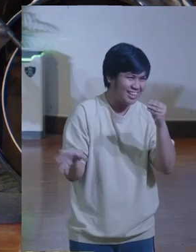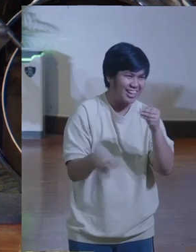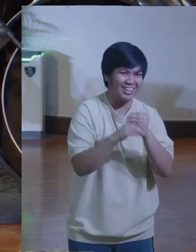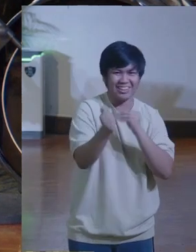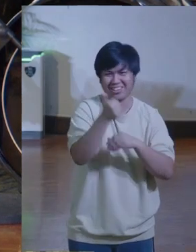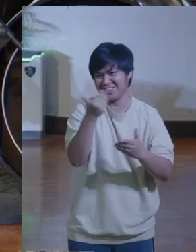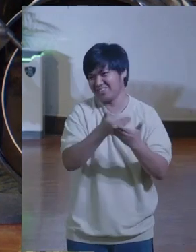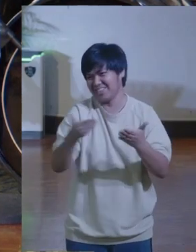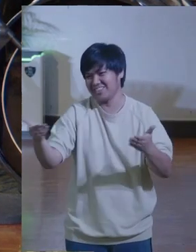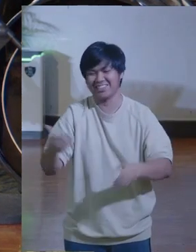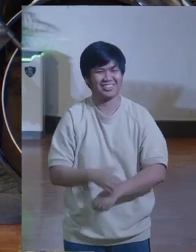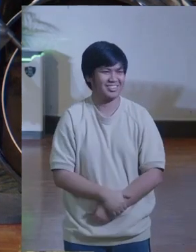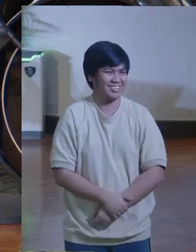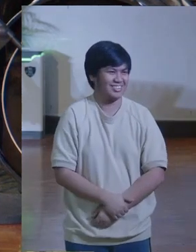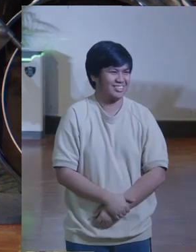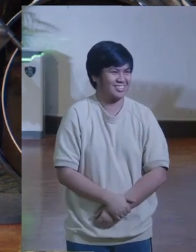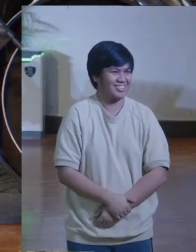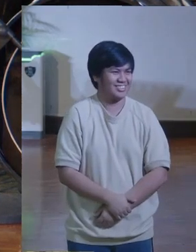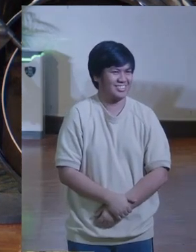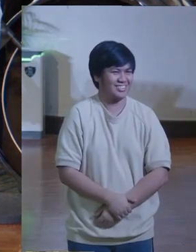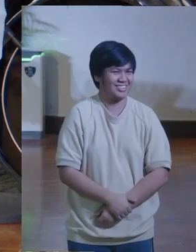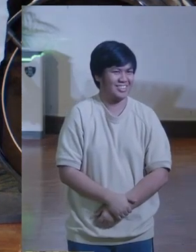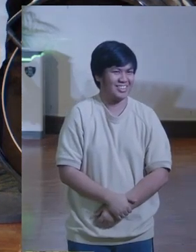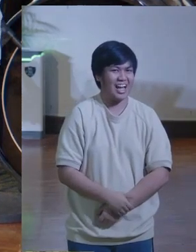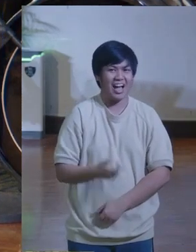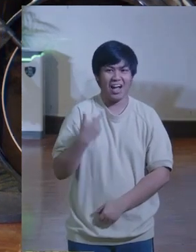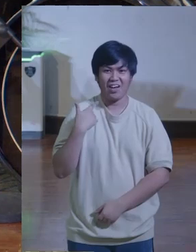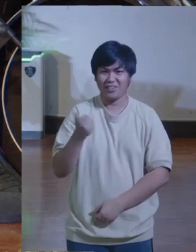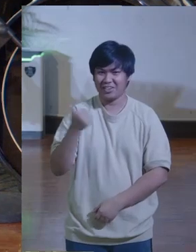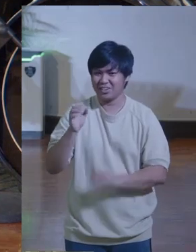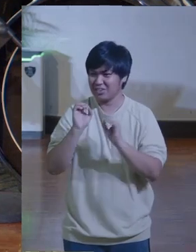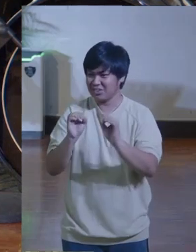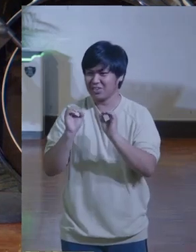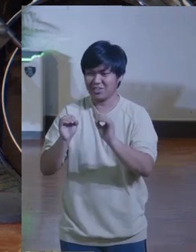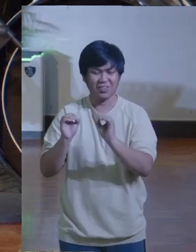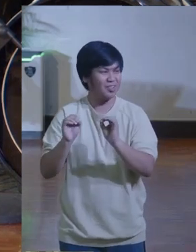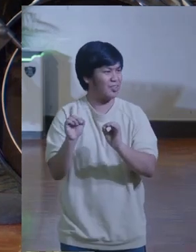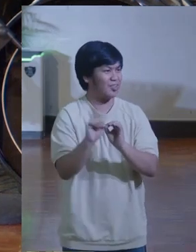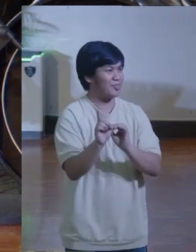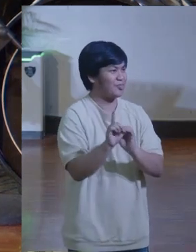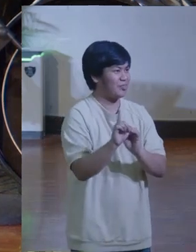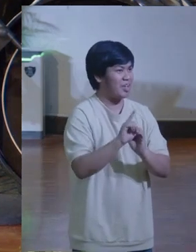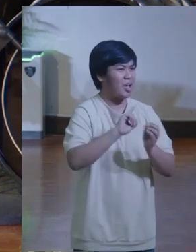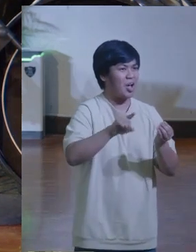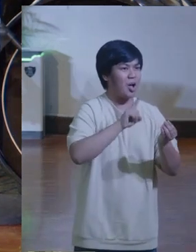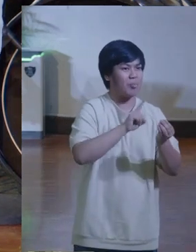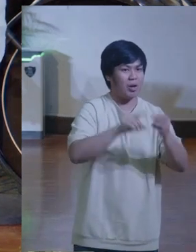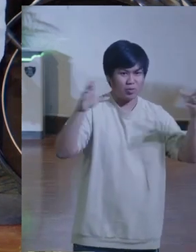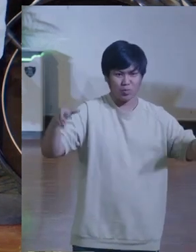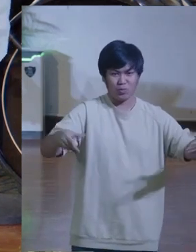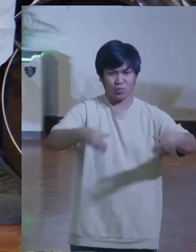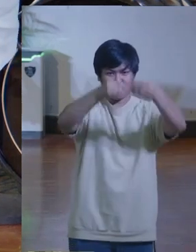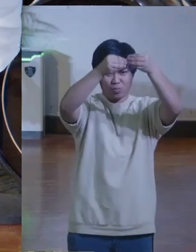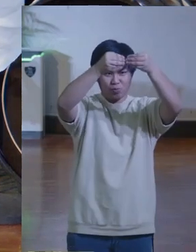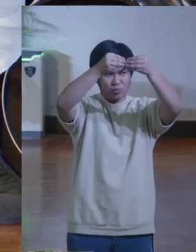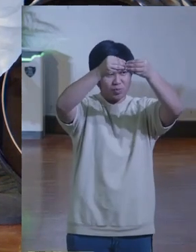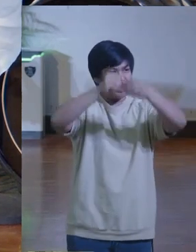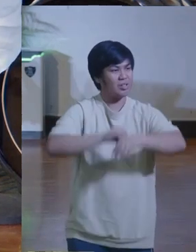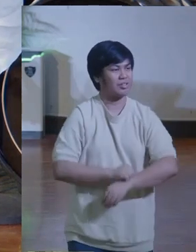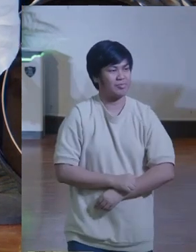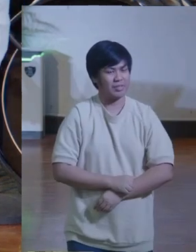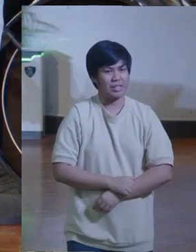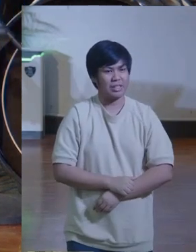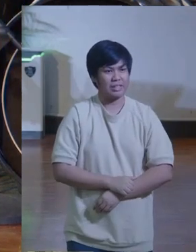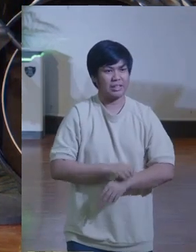other things. Meron pa po, ang kanilang katuruan ay tungkol sa misa, no?